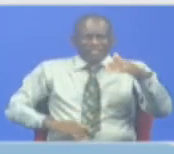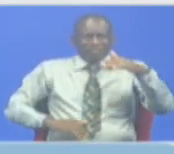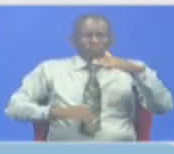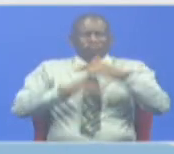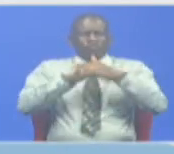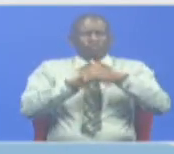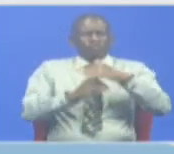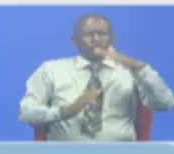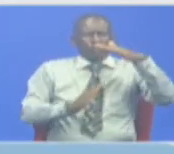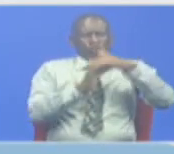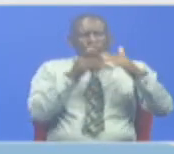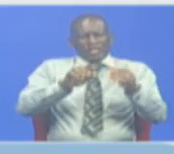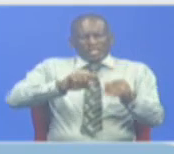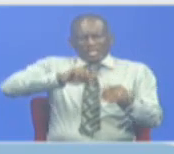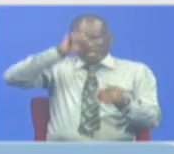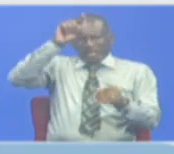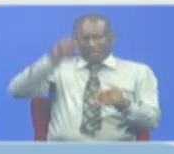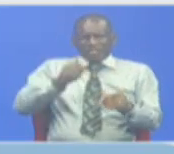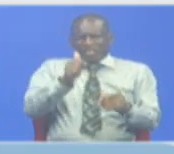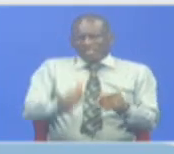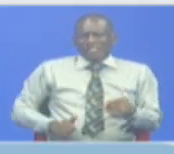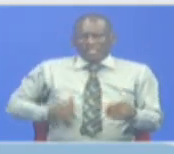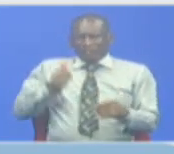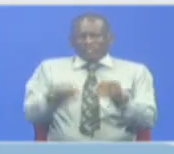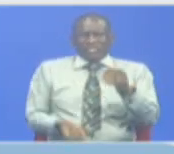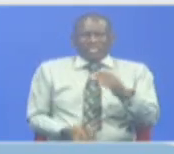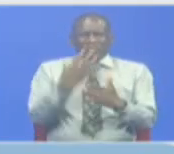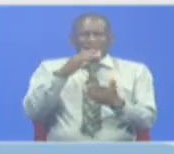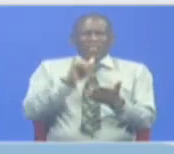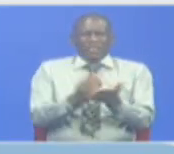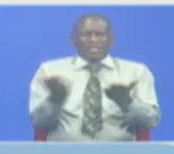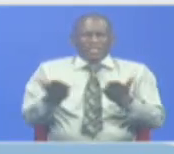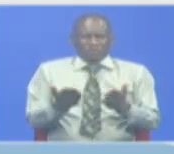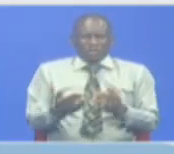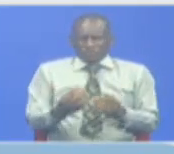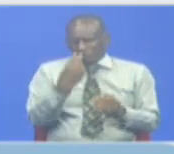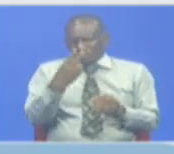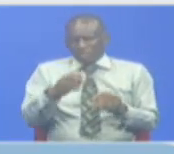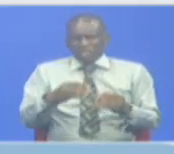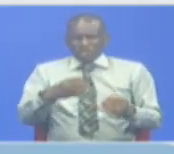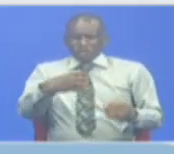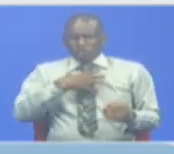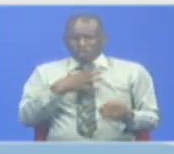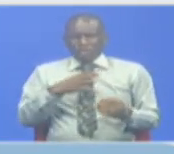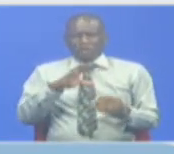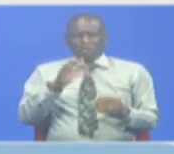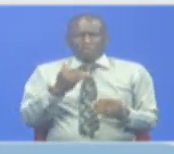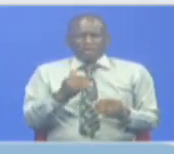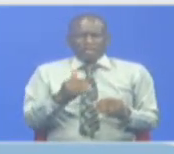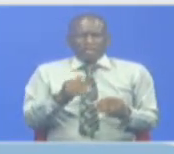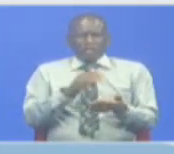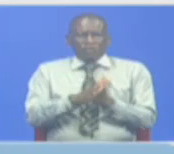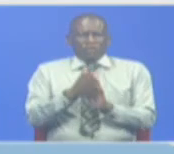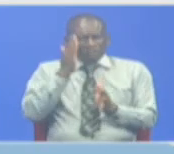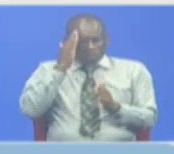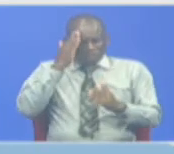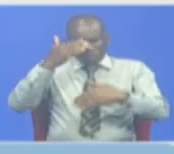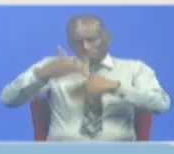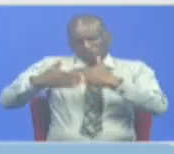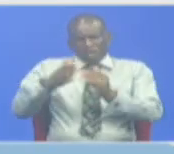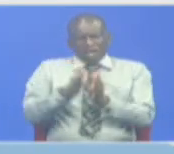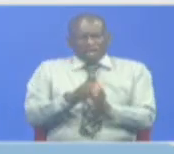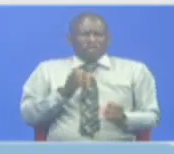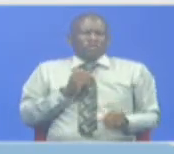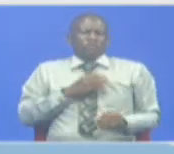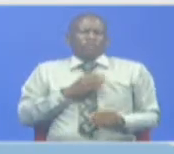curve, selfishness sets in. Now, this is where you find or you witness panic buying, disregard to neighbors and the fear of foreigners,